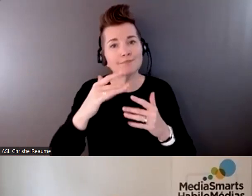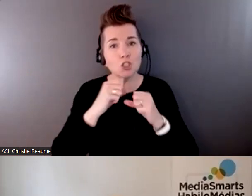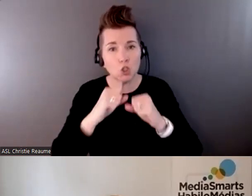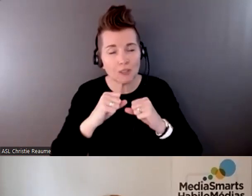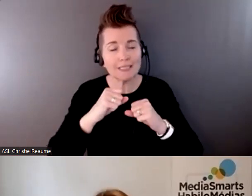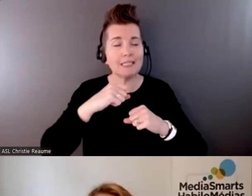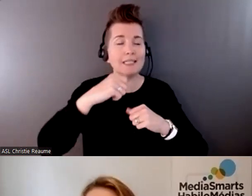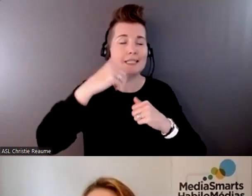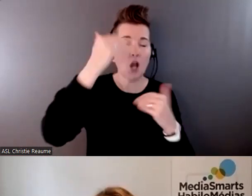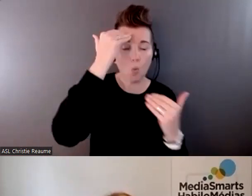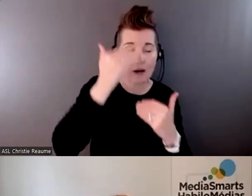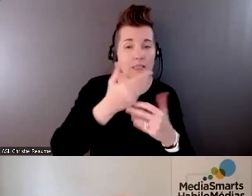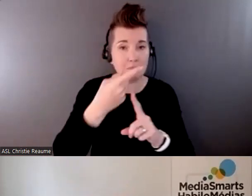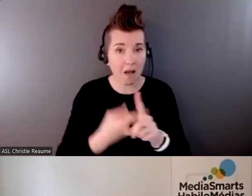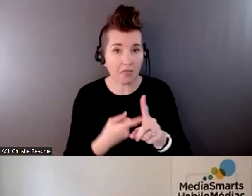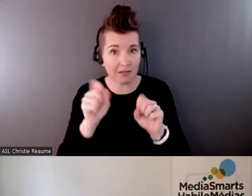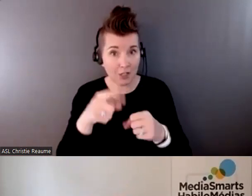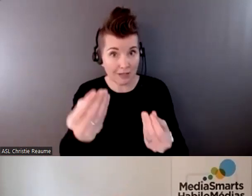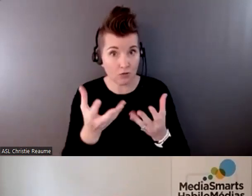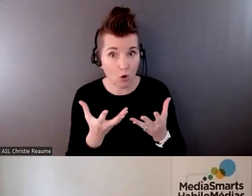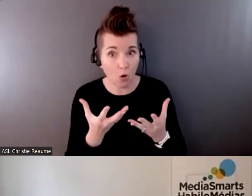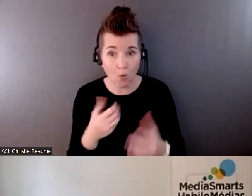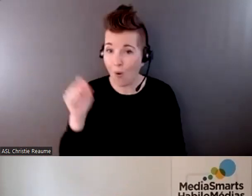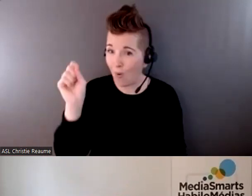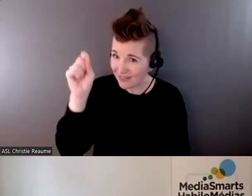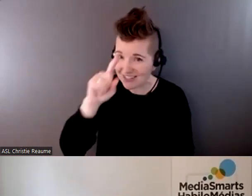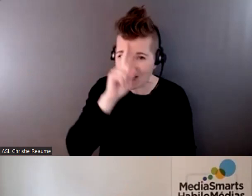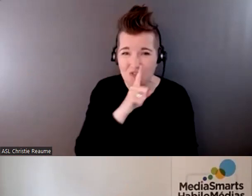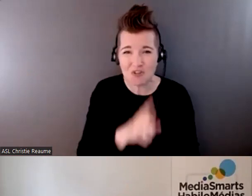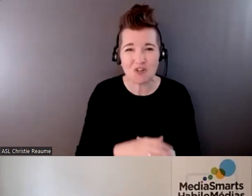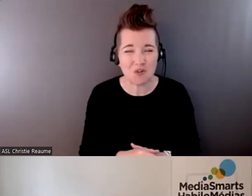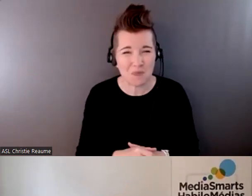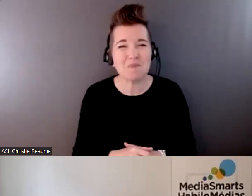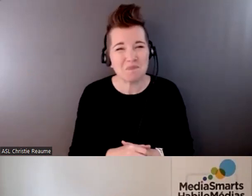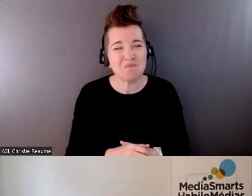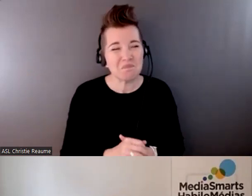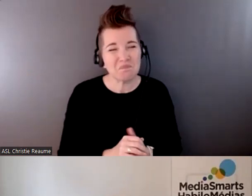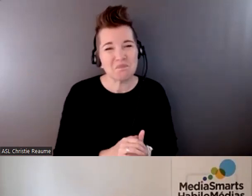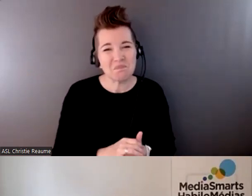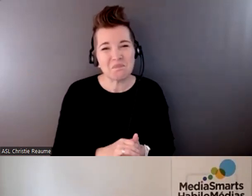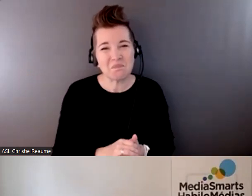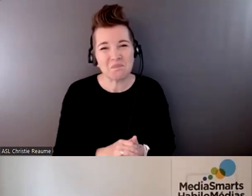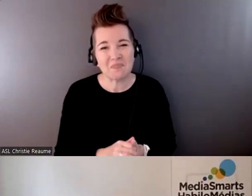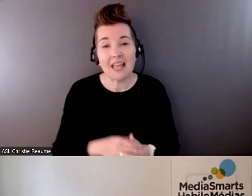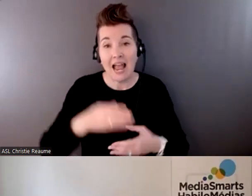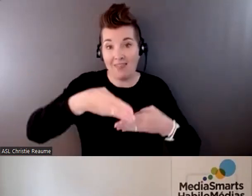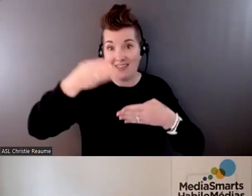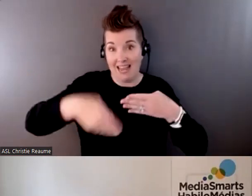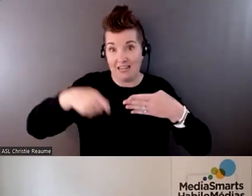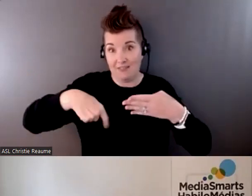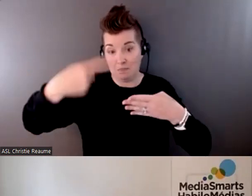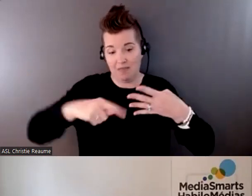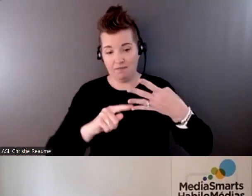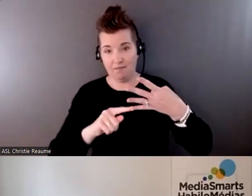for our listeners yeah for sure so a couple of um things I would flag is that at the end of this month uh from